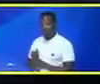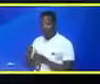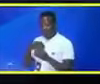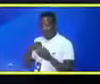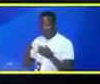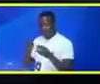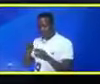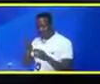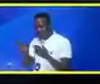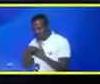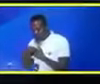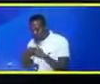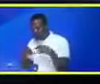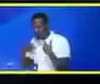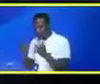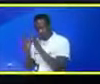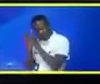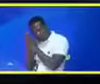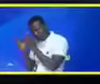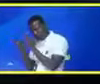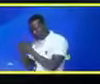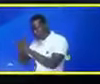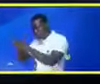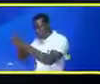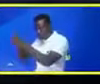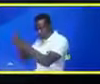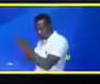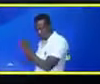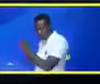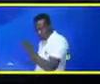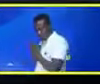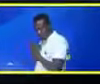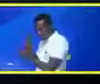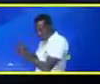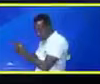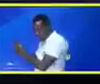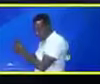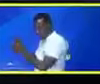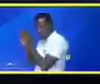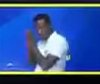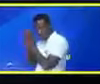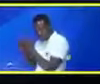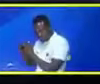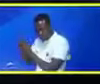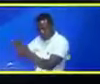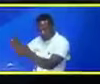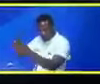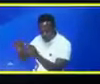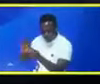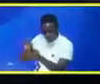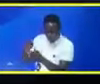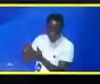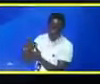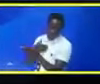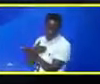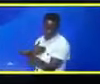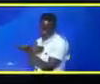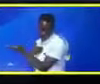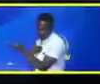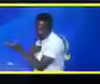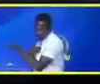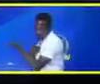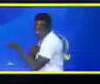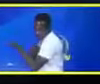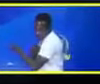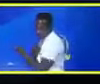room or multiple rooms, you know, the parlor, the kitchen, bedrooms, and so on and so forth. And every one